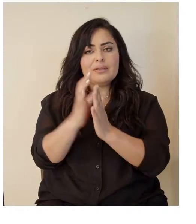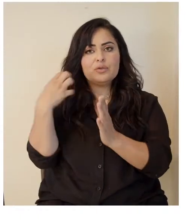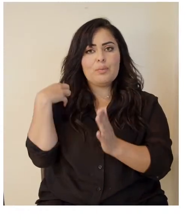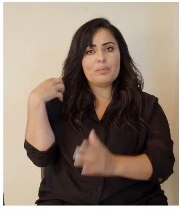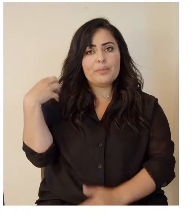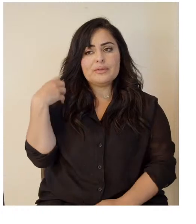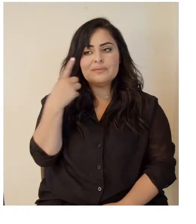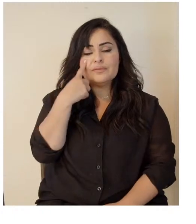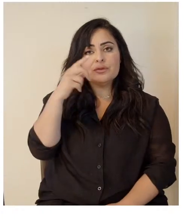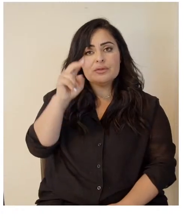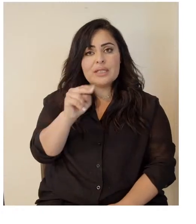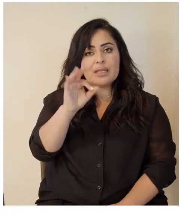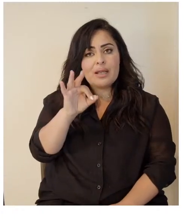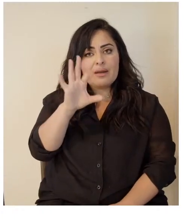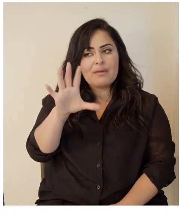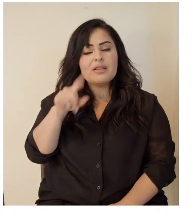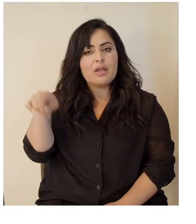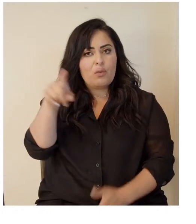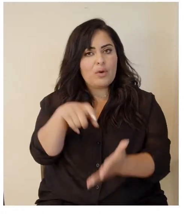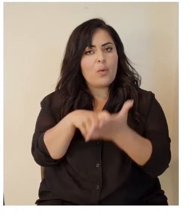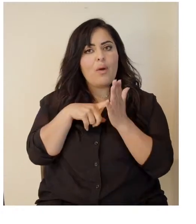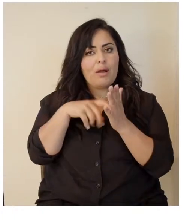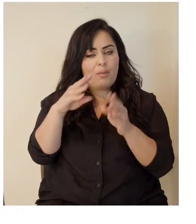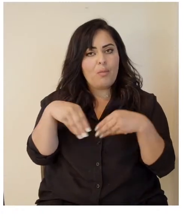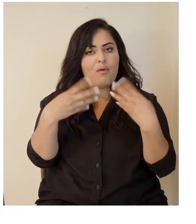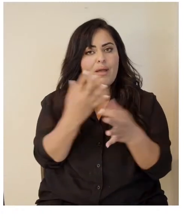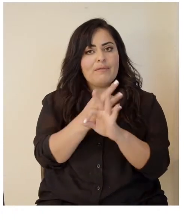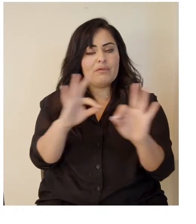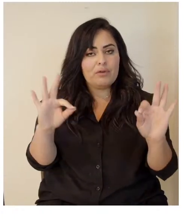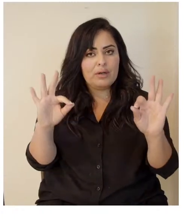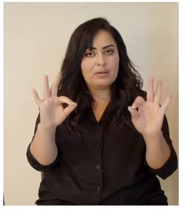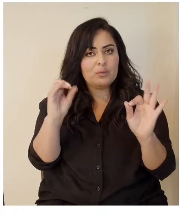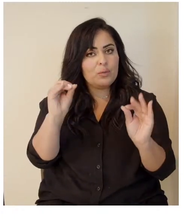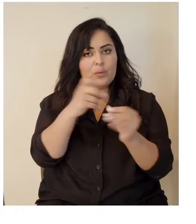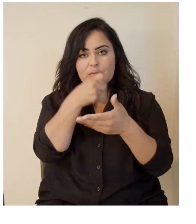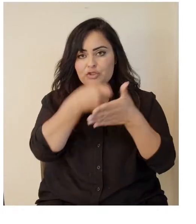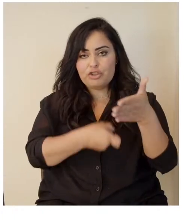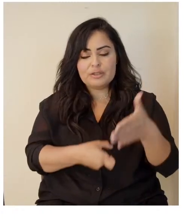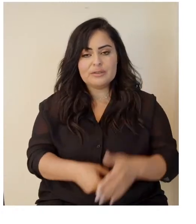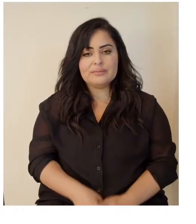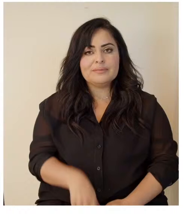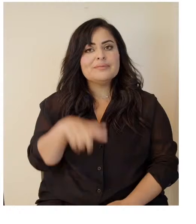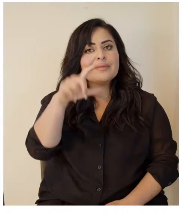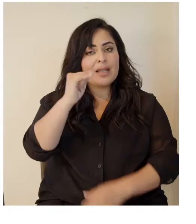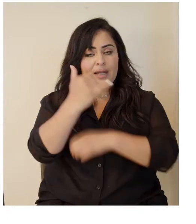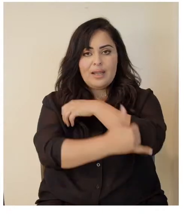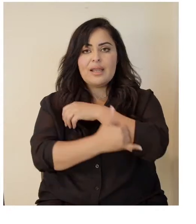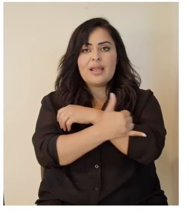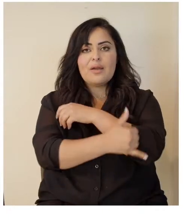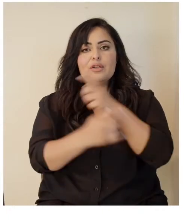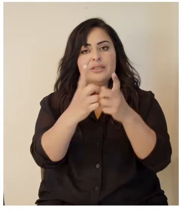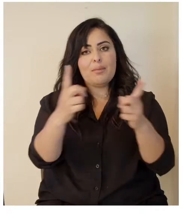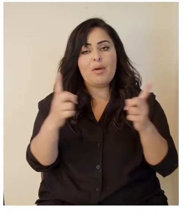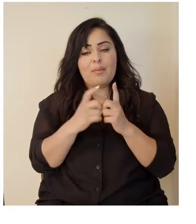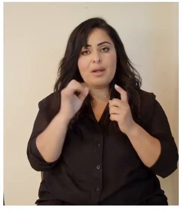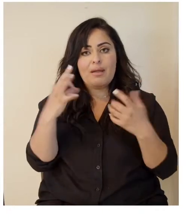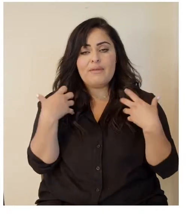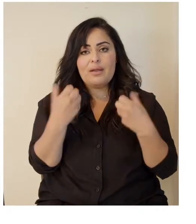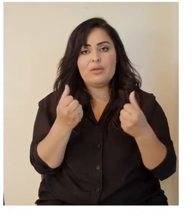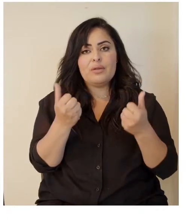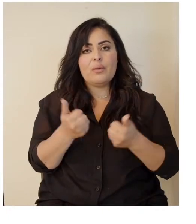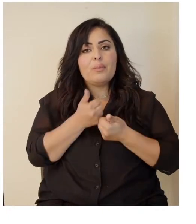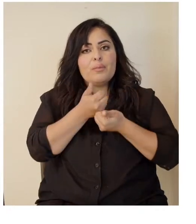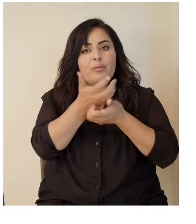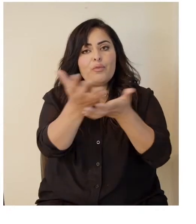the N95 mask, and they're required to provide it to you free of charge. The LA County Department of Public Health is also offering